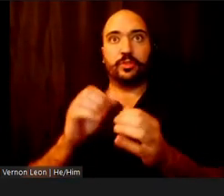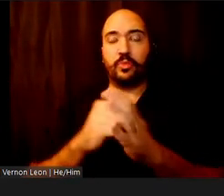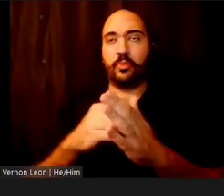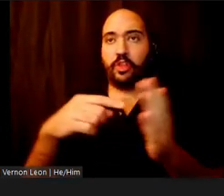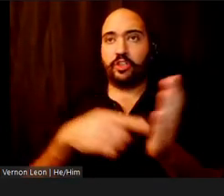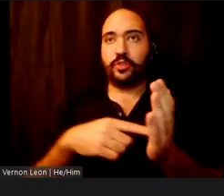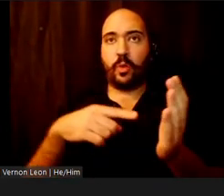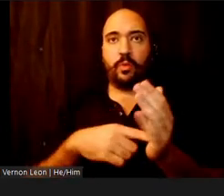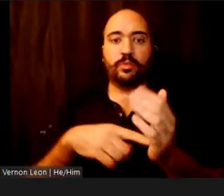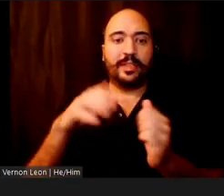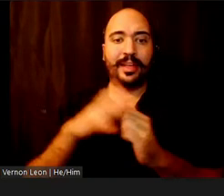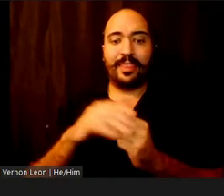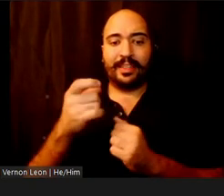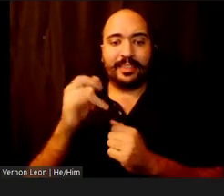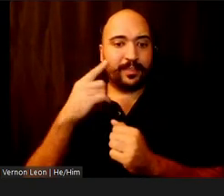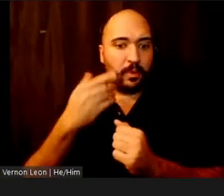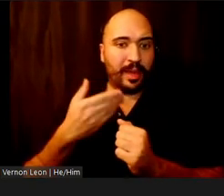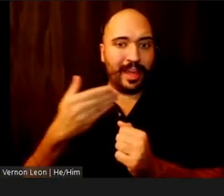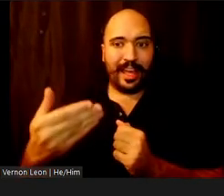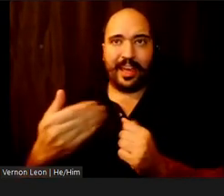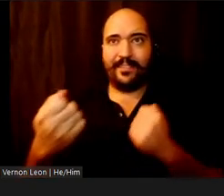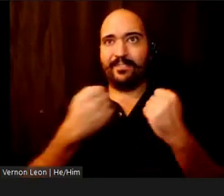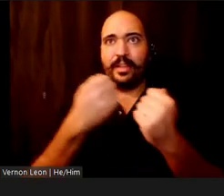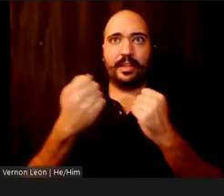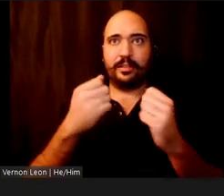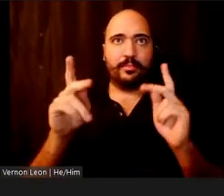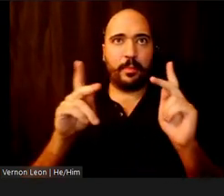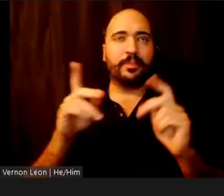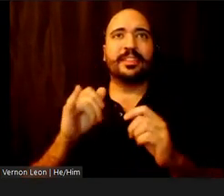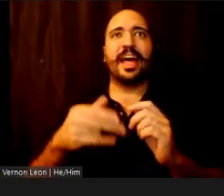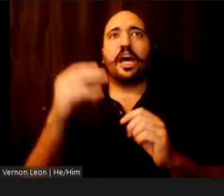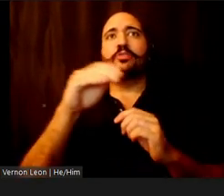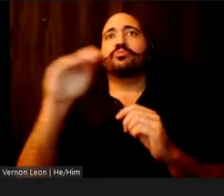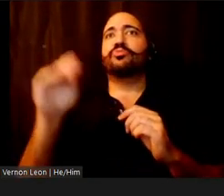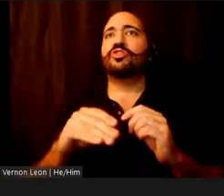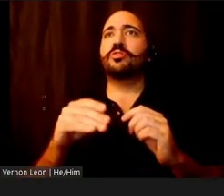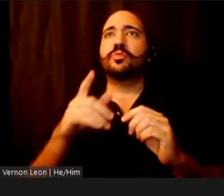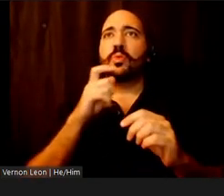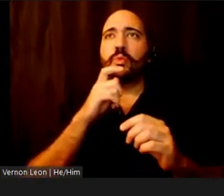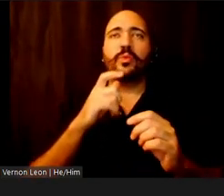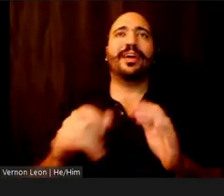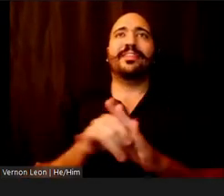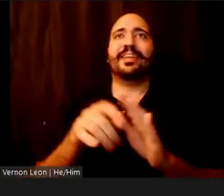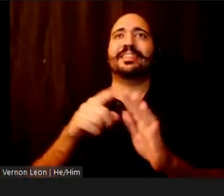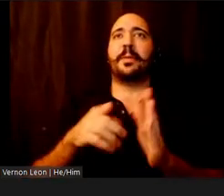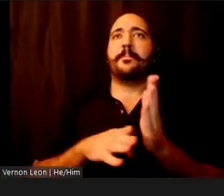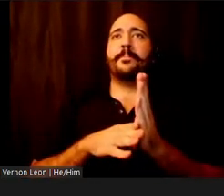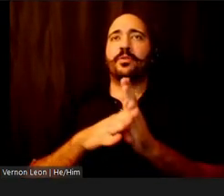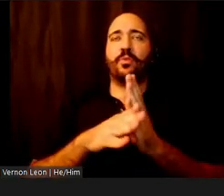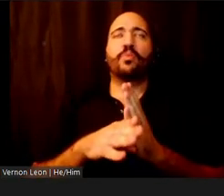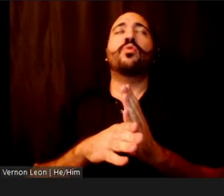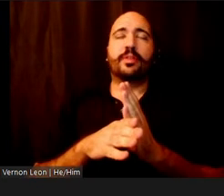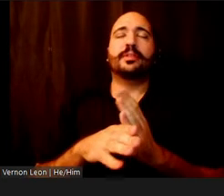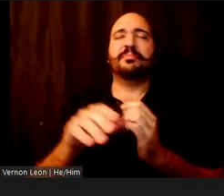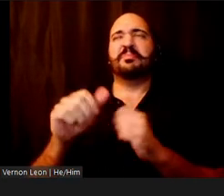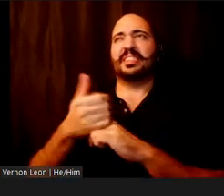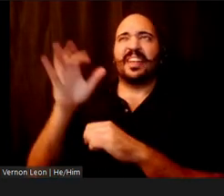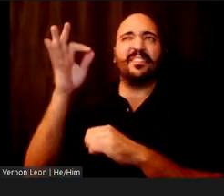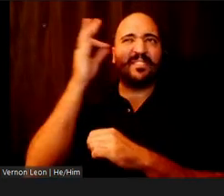or for-hire vehicle industry, which has a high proportion of workers who identify as minority, as defined by the United States Department of Transportation guidance,